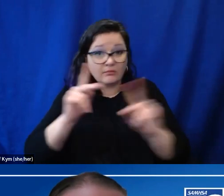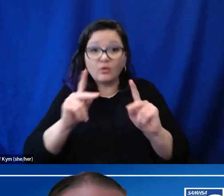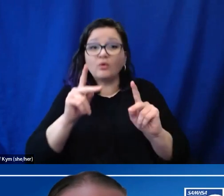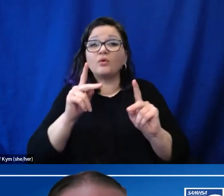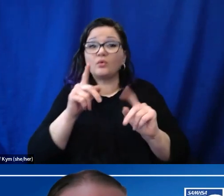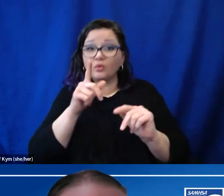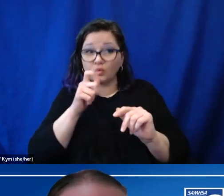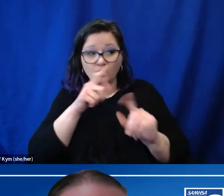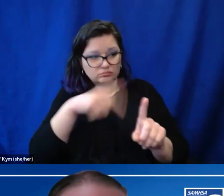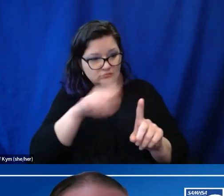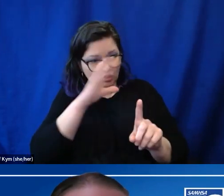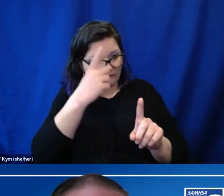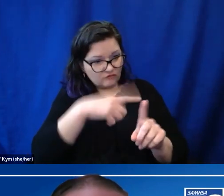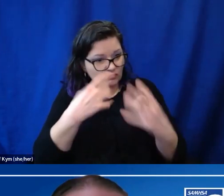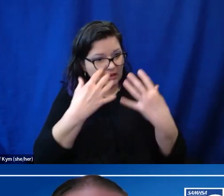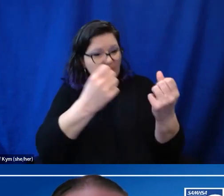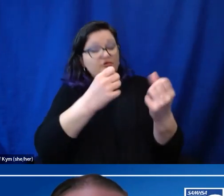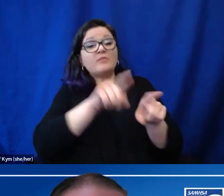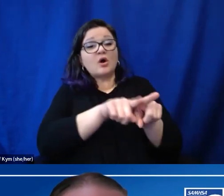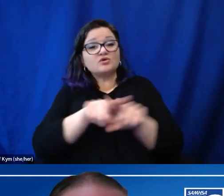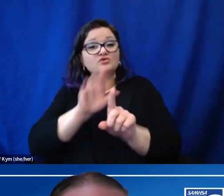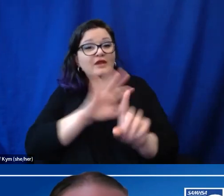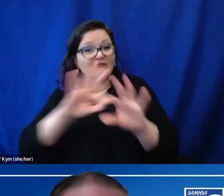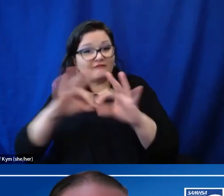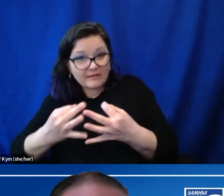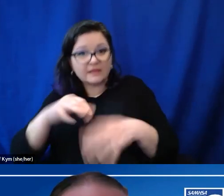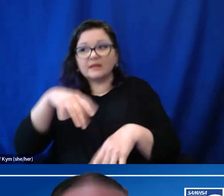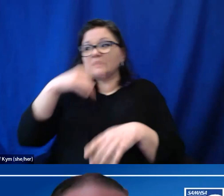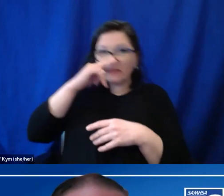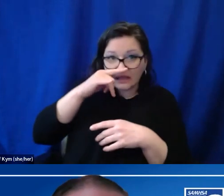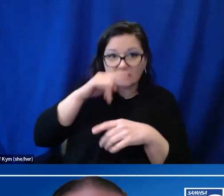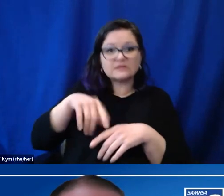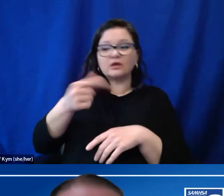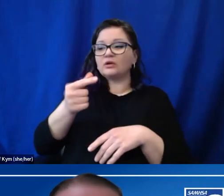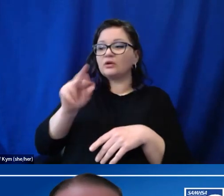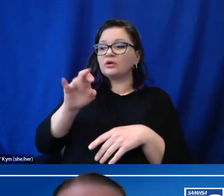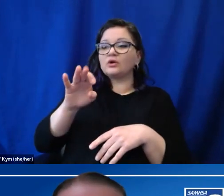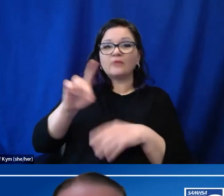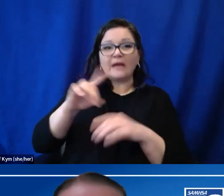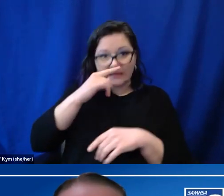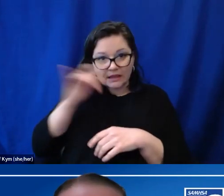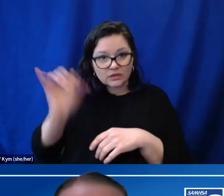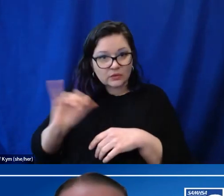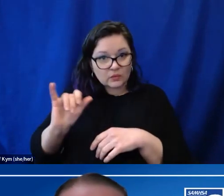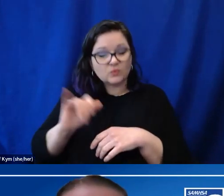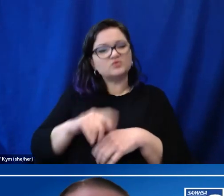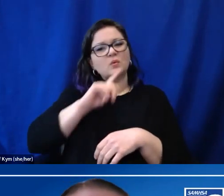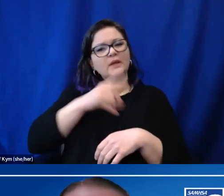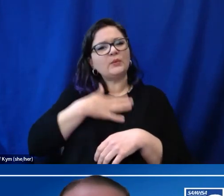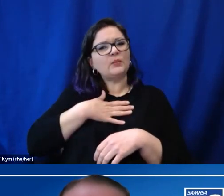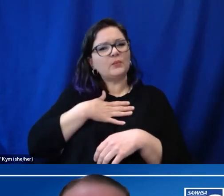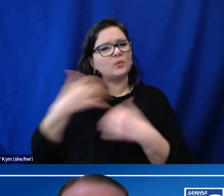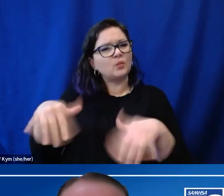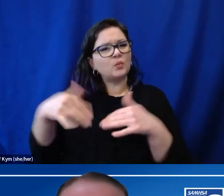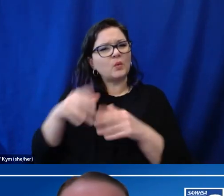in or seeking recovery, but also family members, kids, know, grandkids. So it really is an honor for me to be